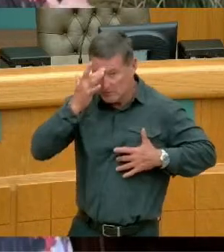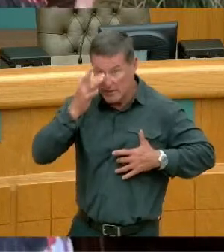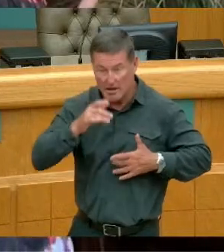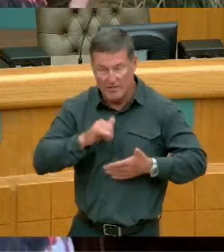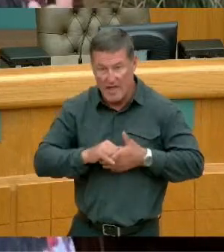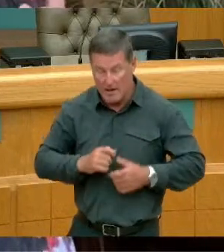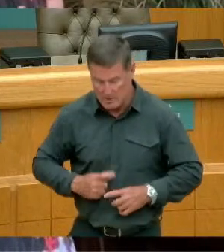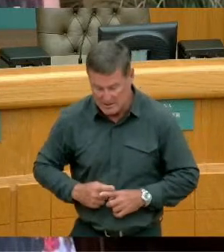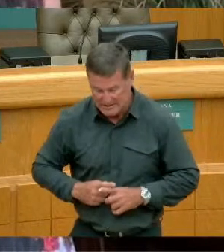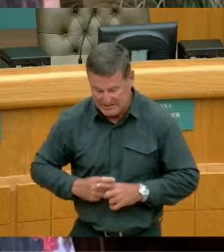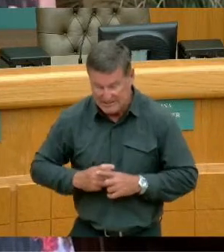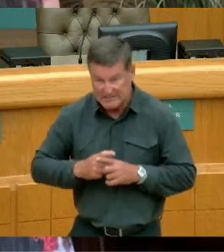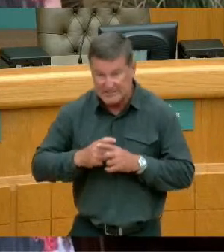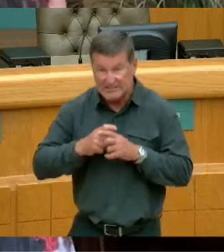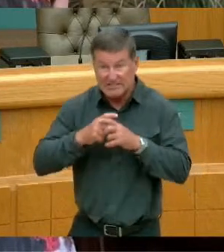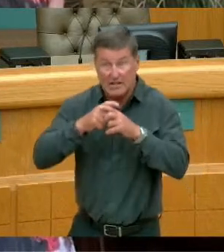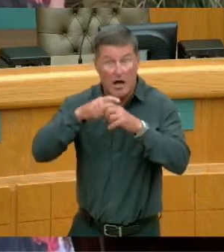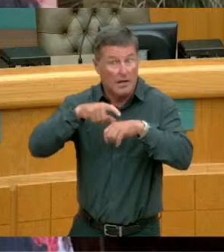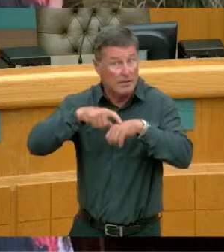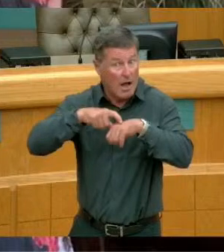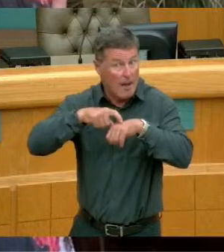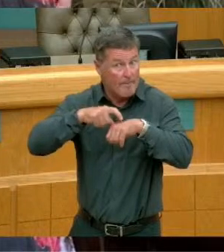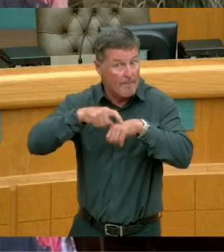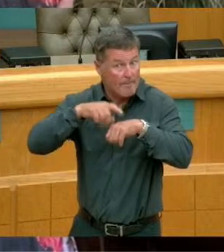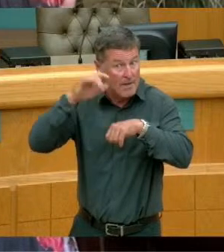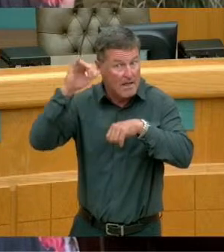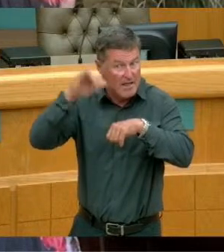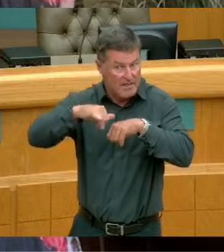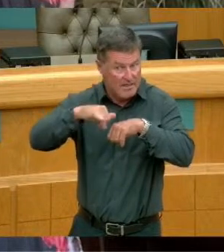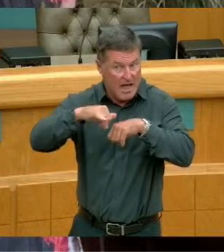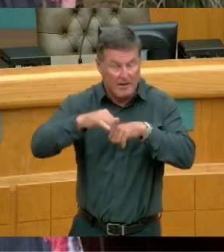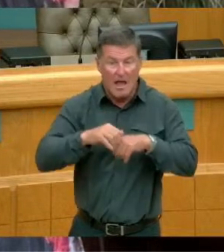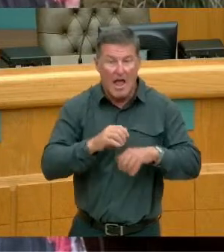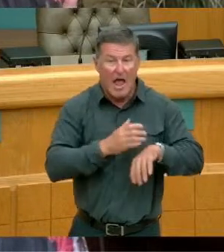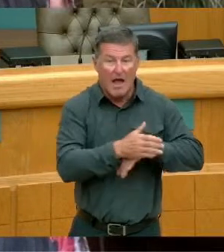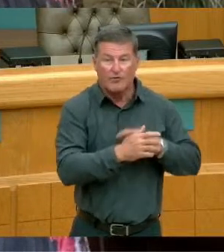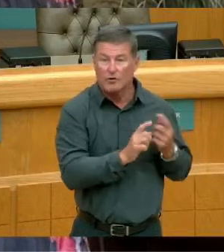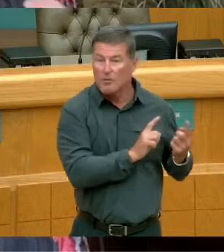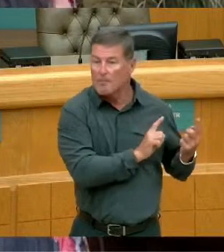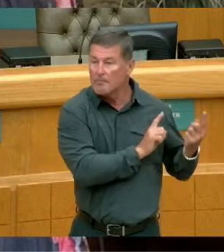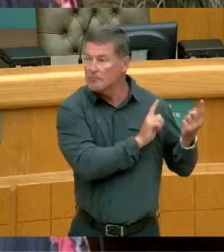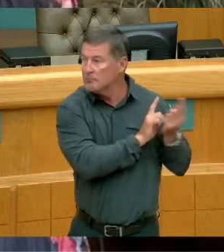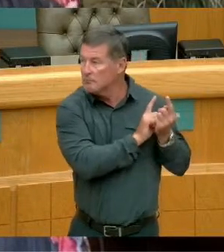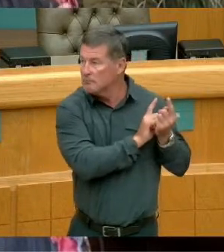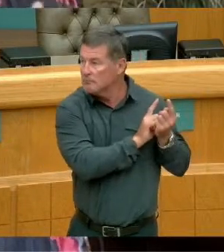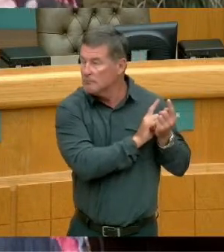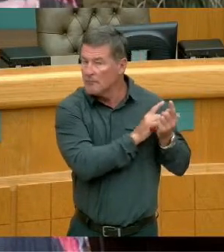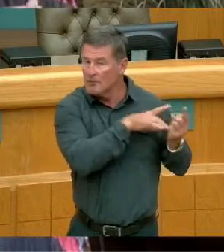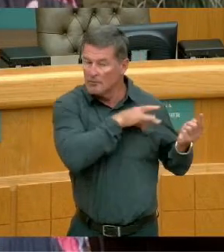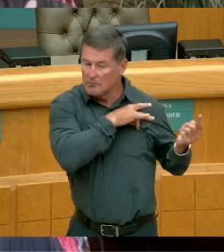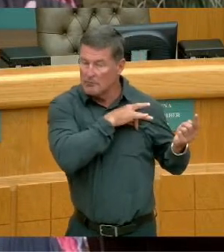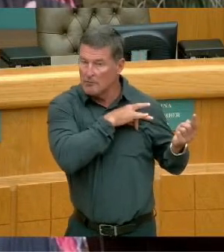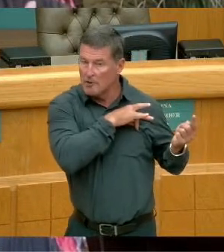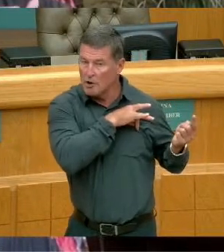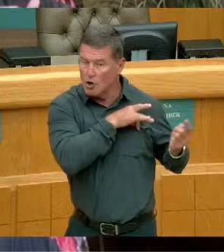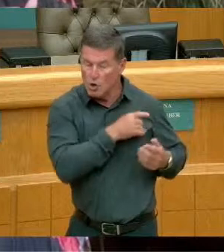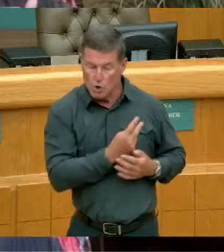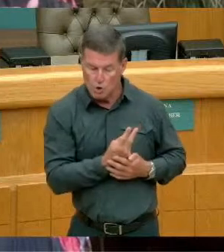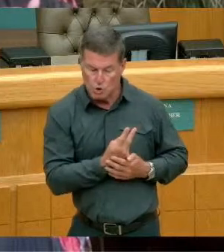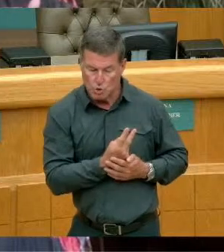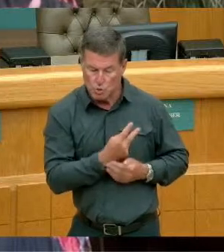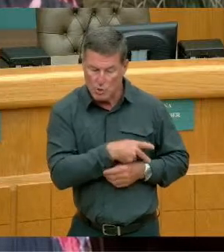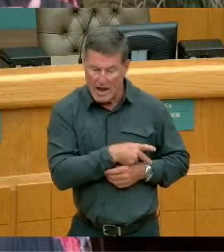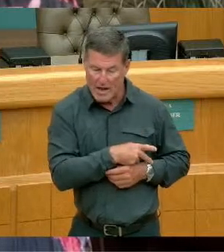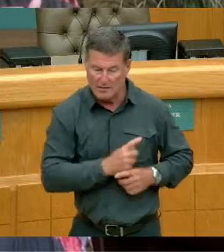time that you came in contact with a positive COVID-19 person. So it's day 5. 5 days ago, I came